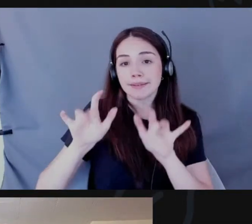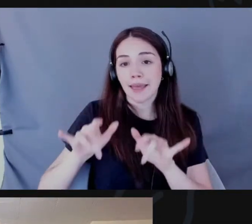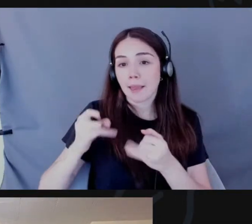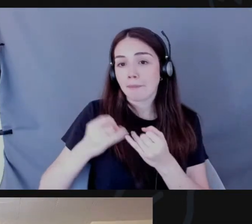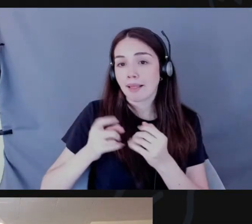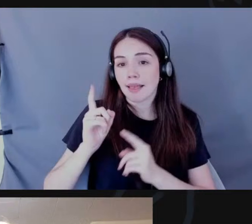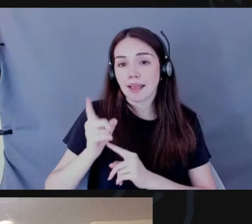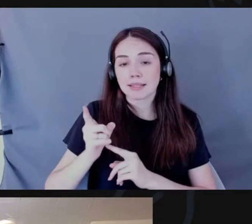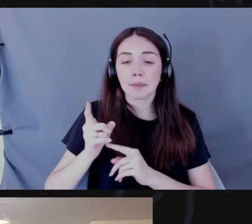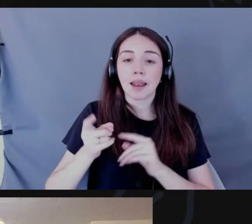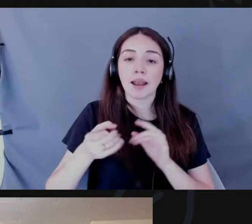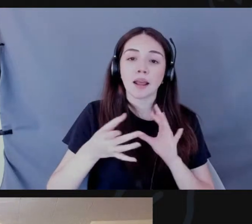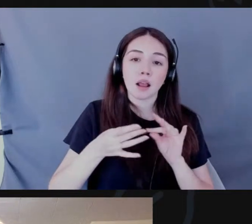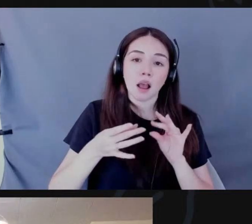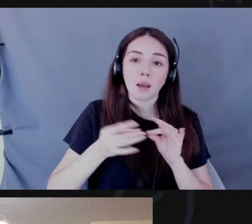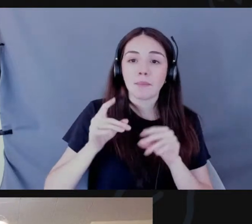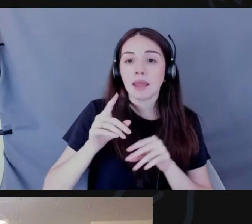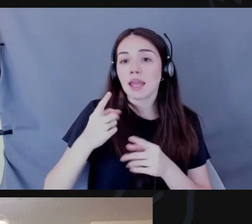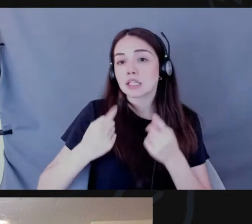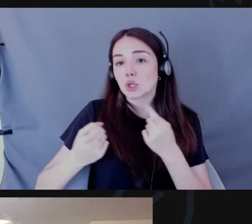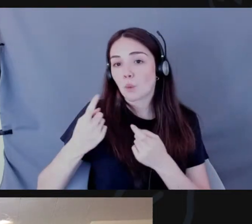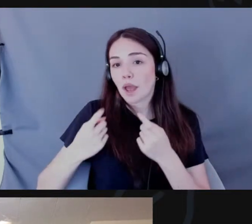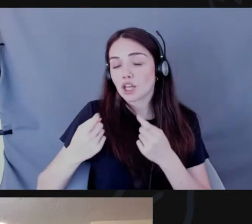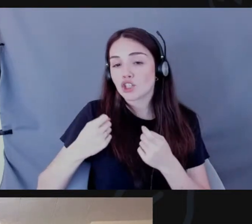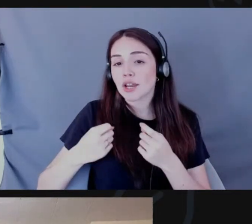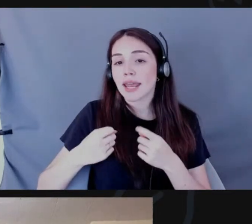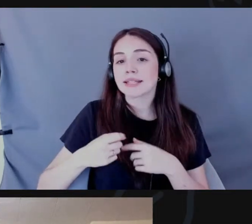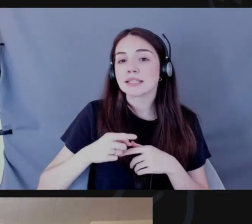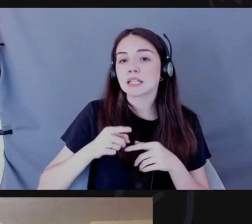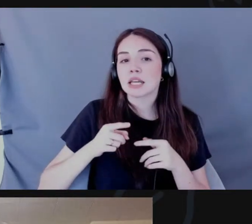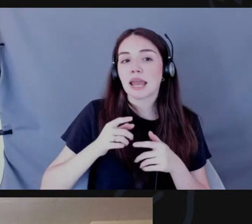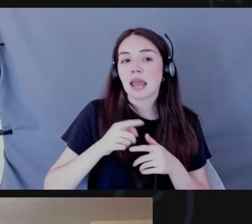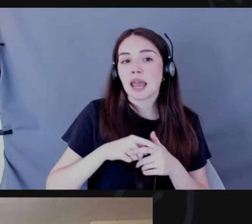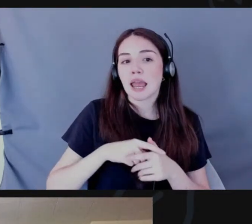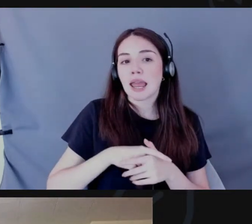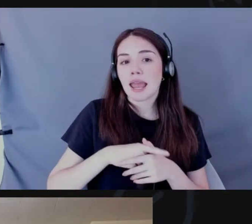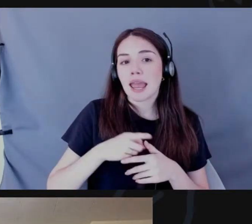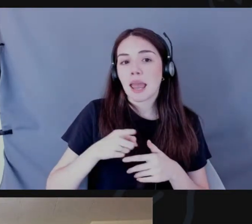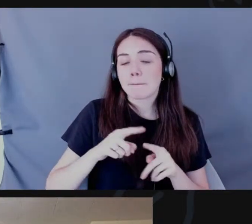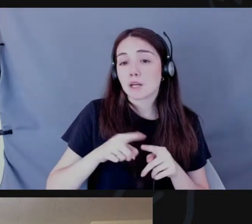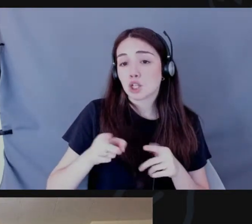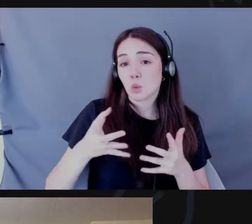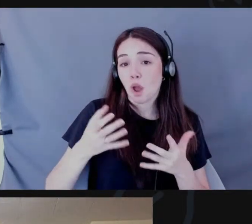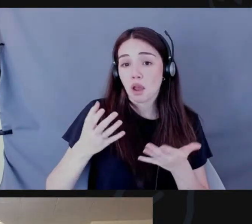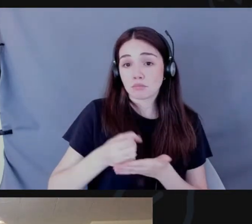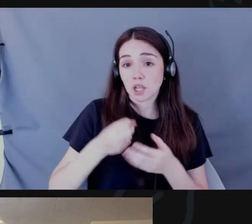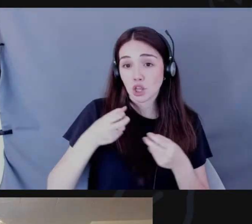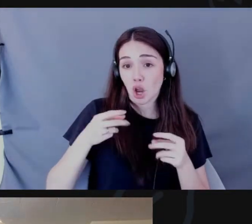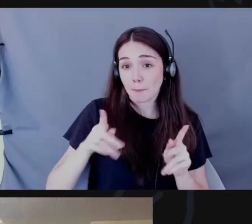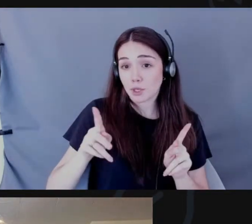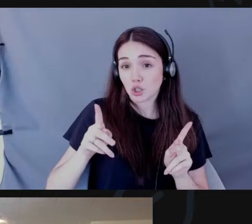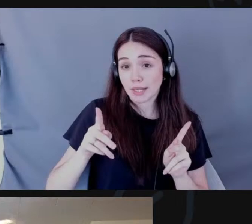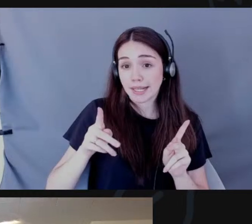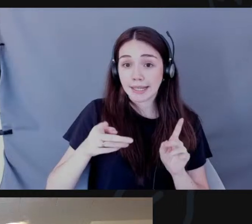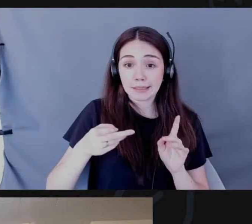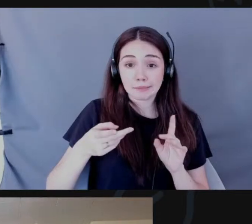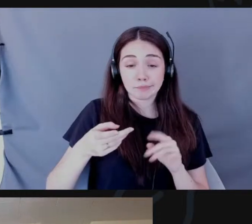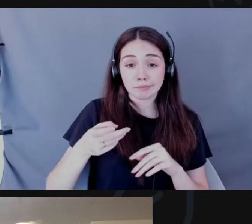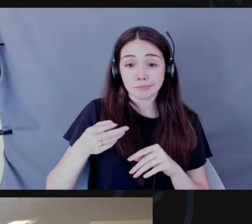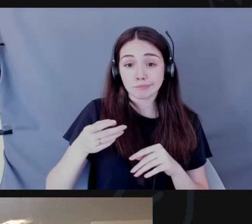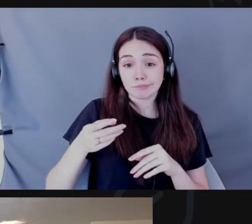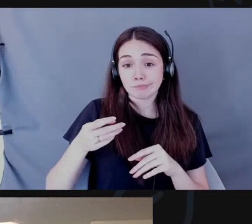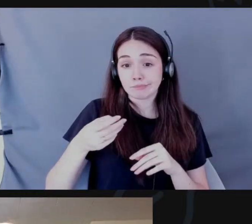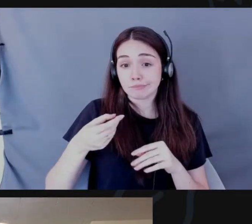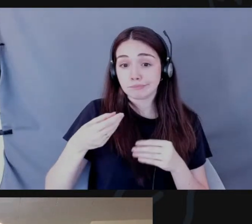or comments. And while they're doing that, would you like to take this opportunity to kind of plug your book and